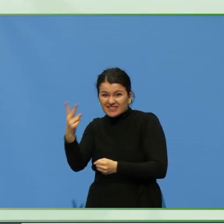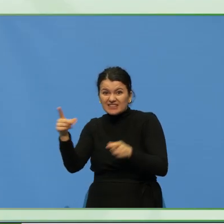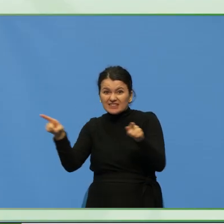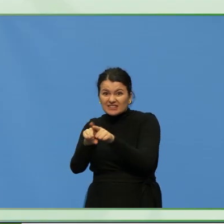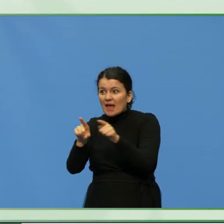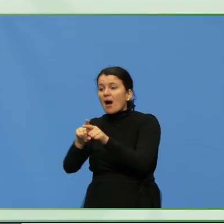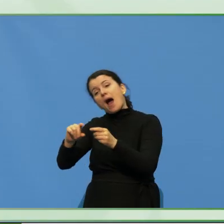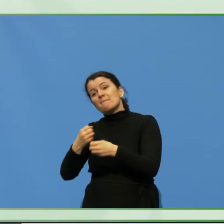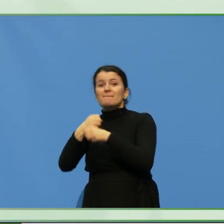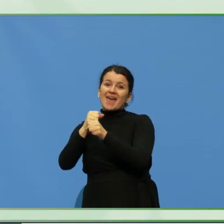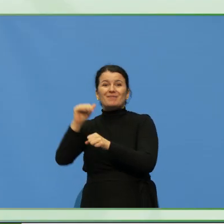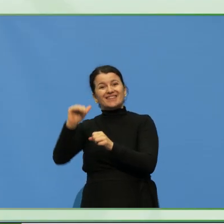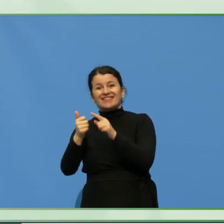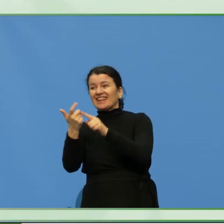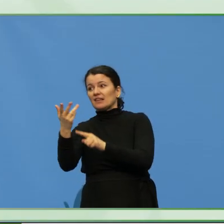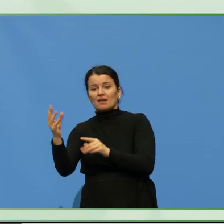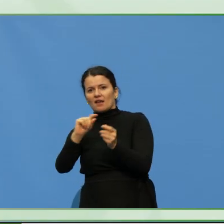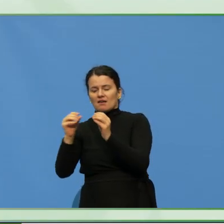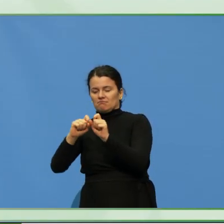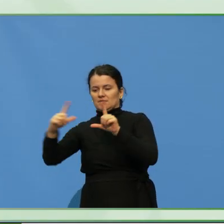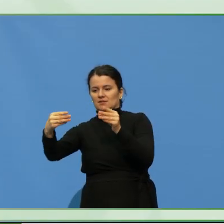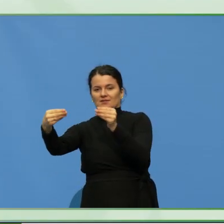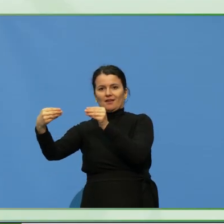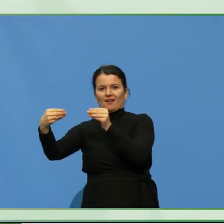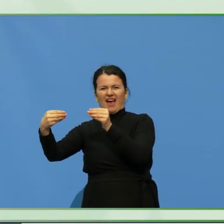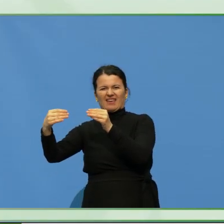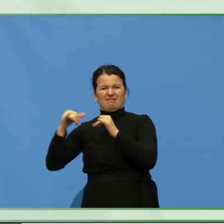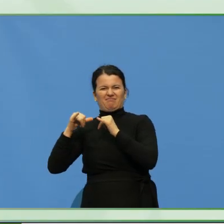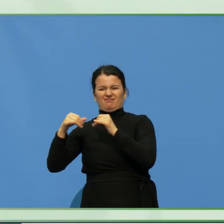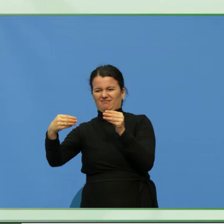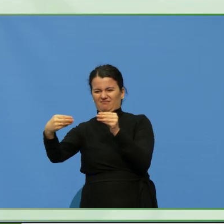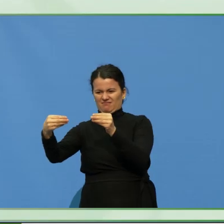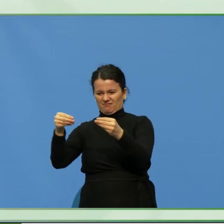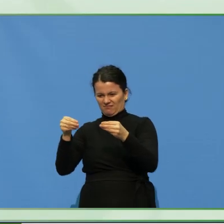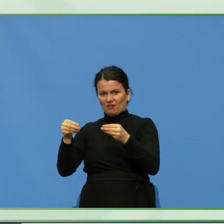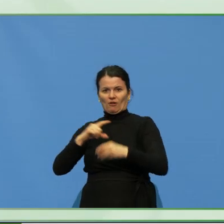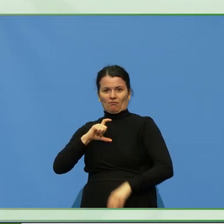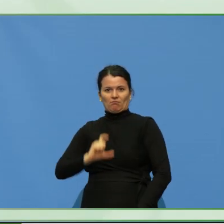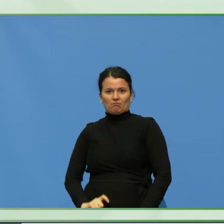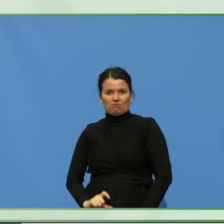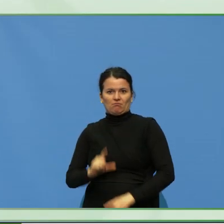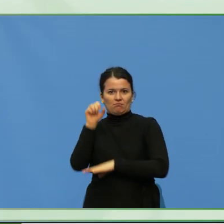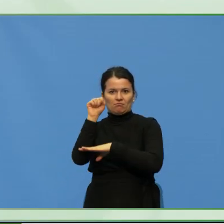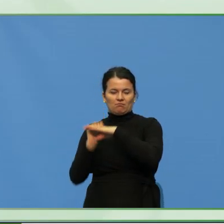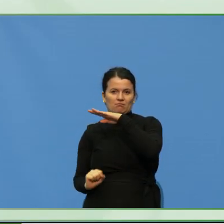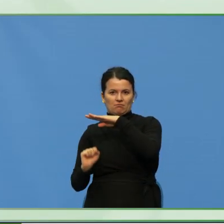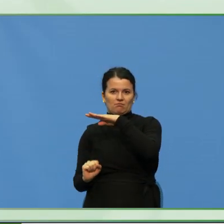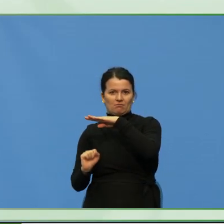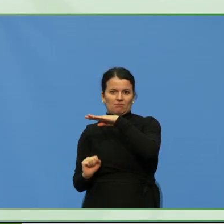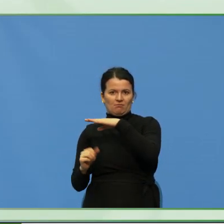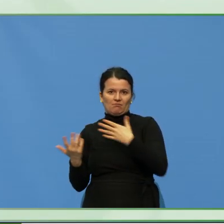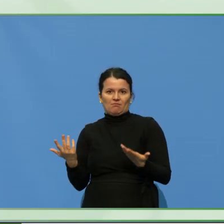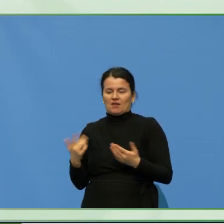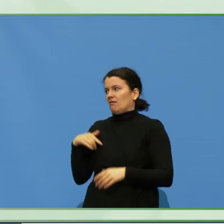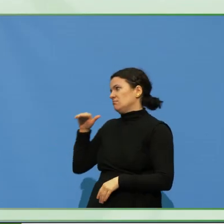I was so grateful that you responded saying, hey, this is not cool. This is something that has to be fixed and will be fixed. So I'm going to throw back to you, because that's my half